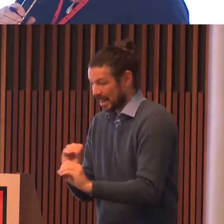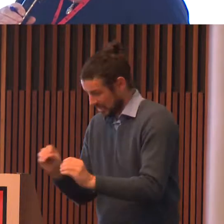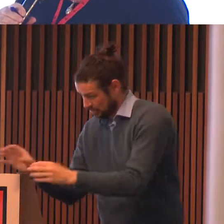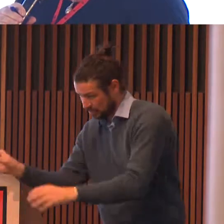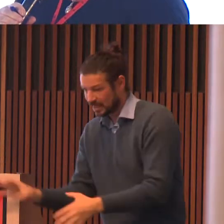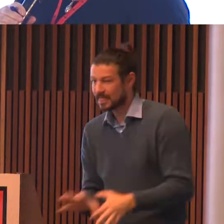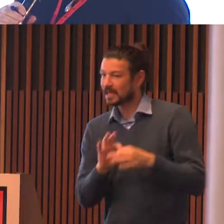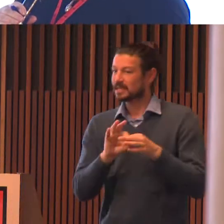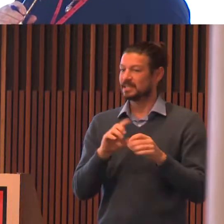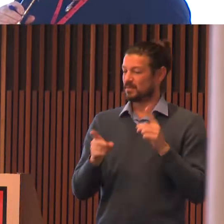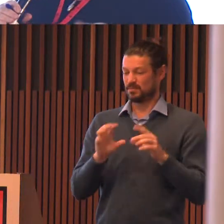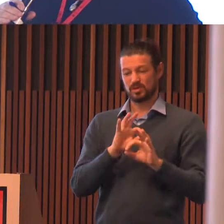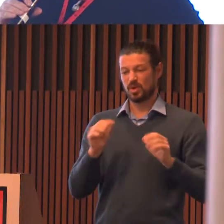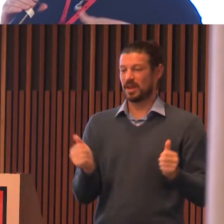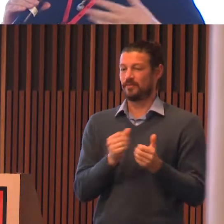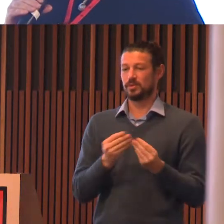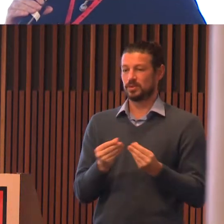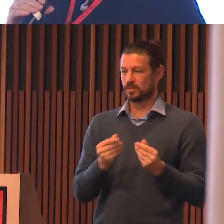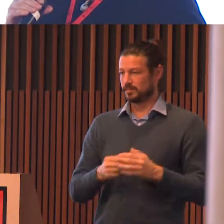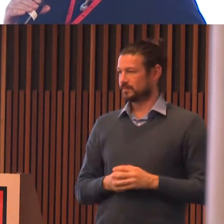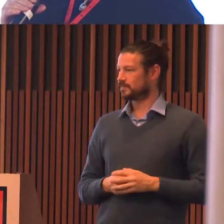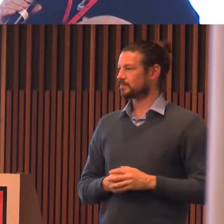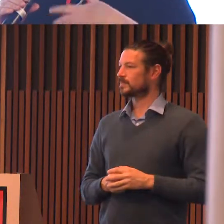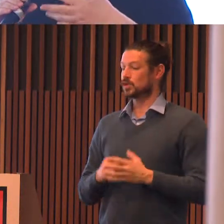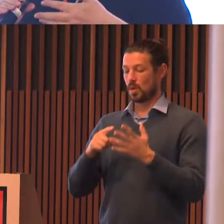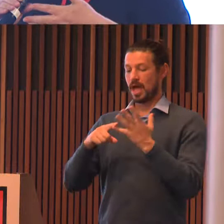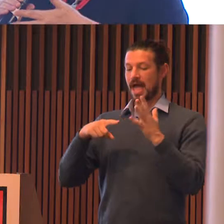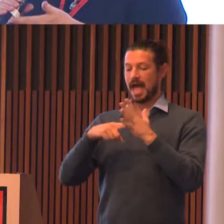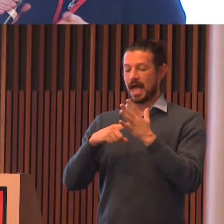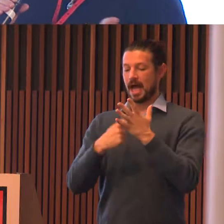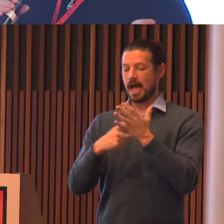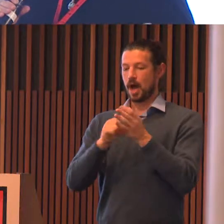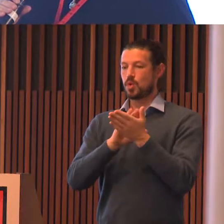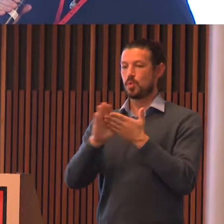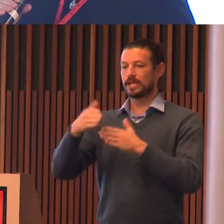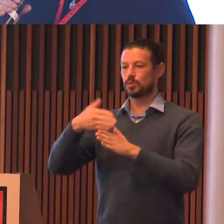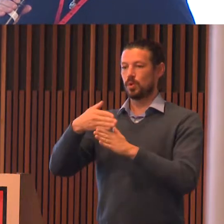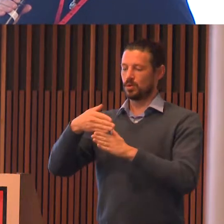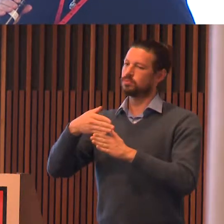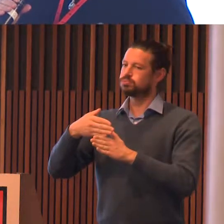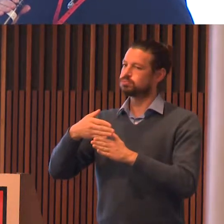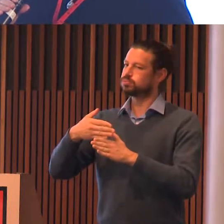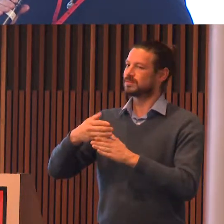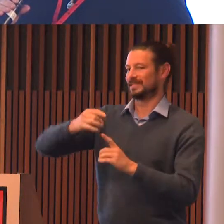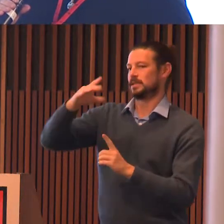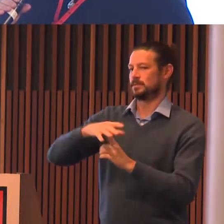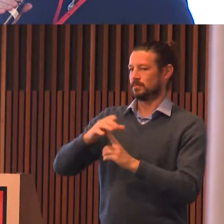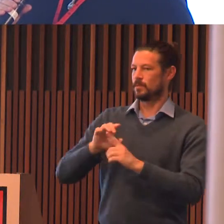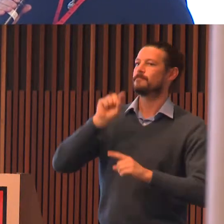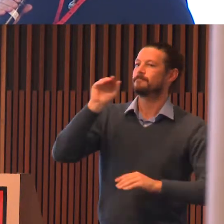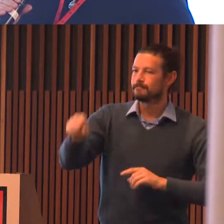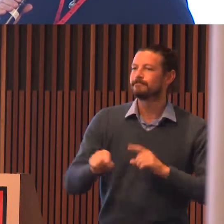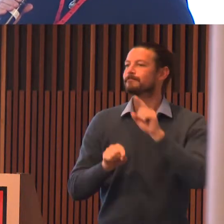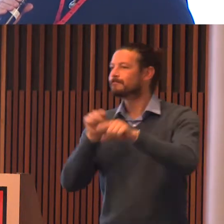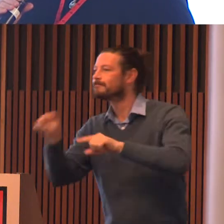advocacy. So doing that outreach work that really needs to be done